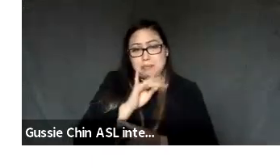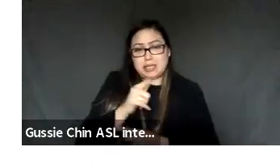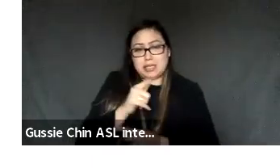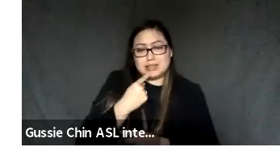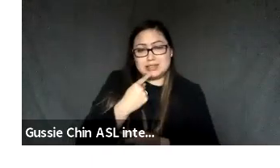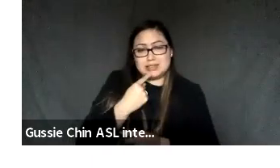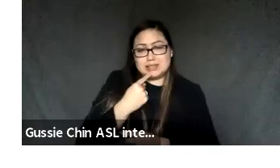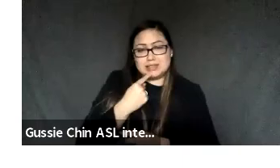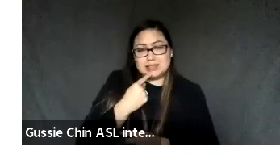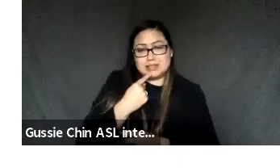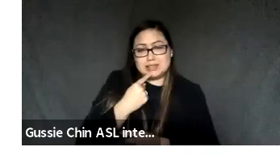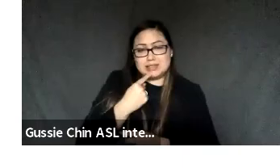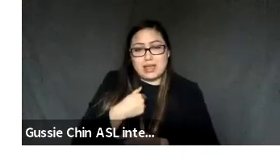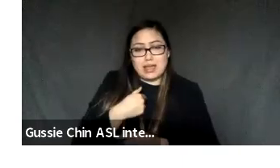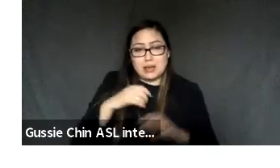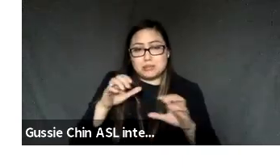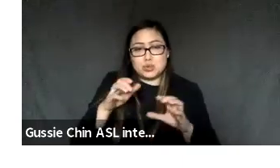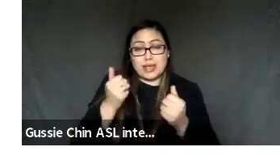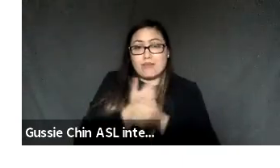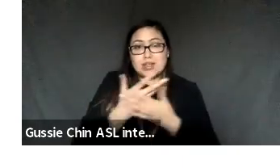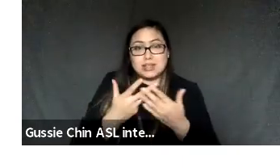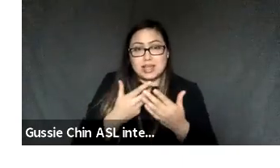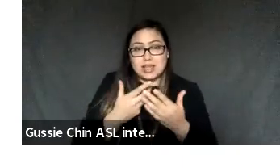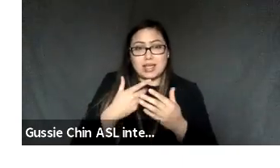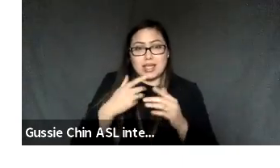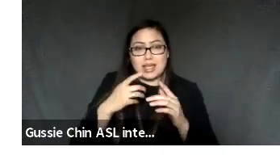I was doing everything I could to get back in as fast as I could.